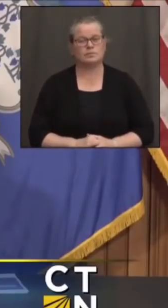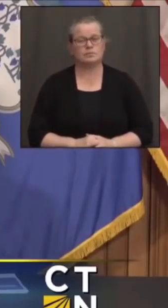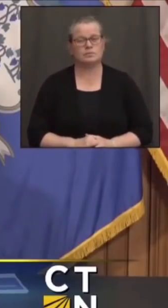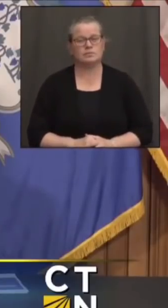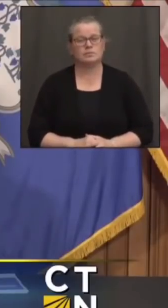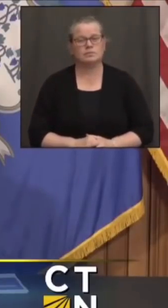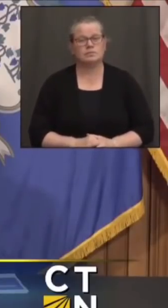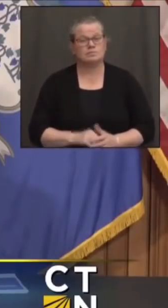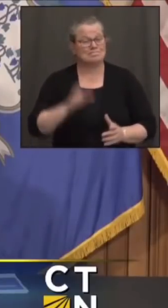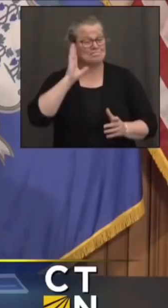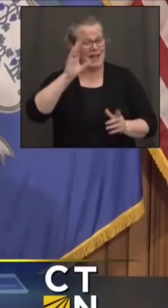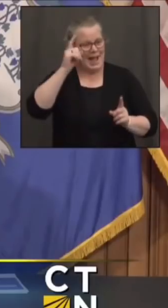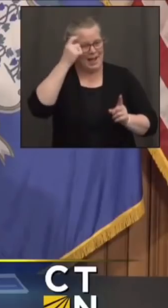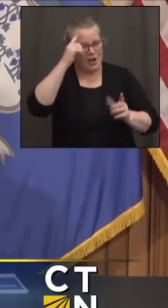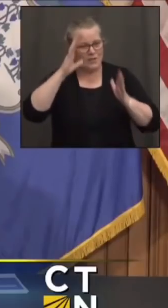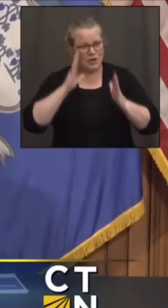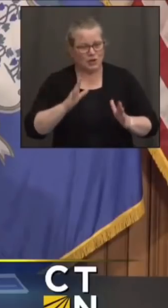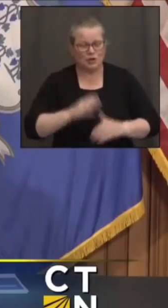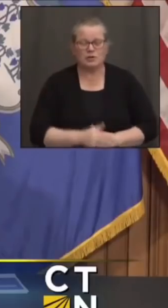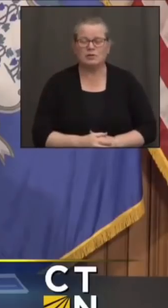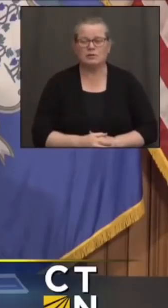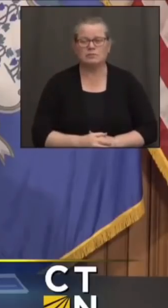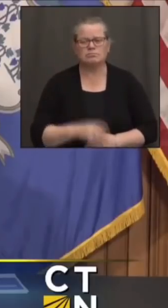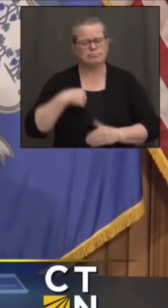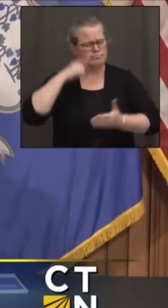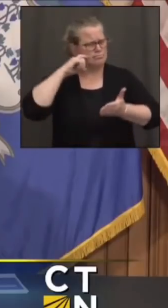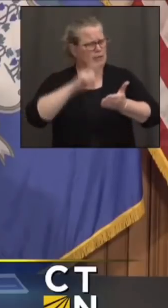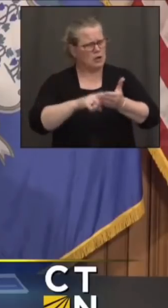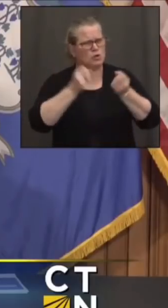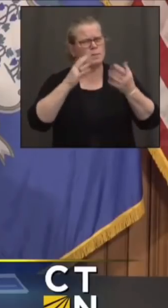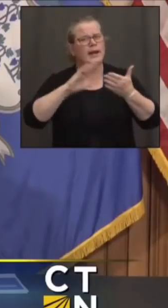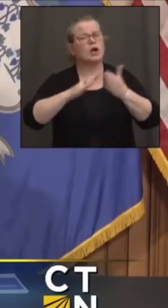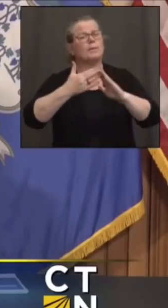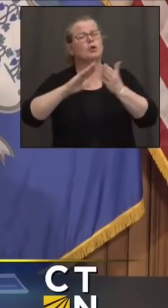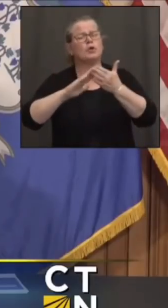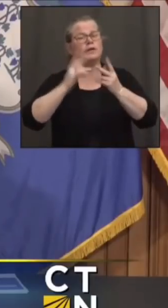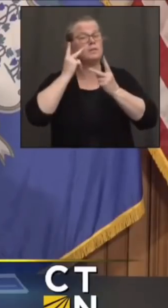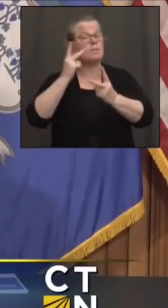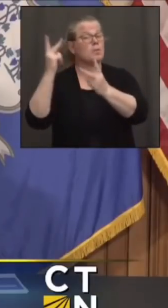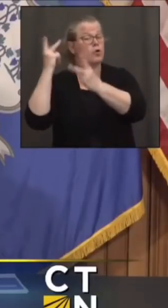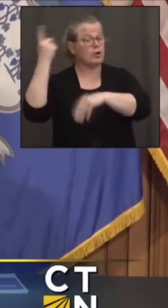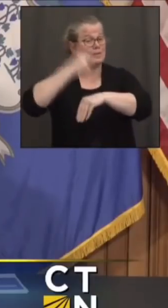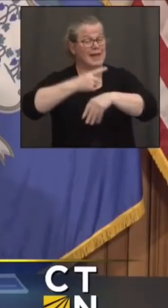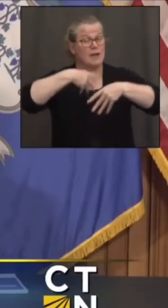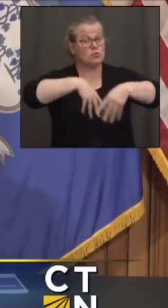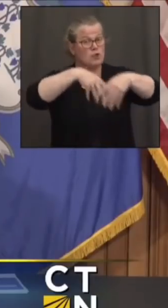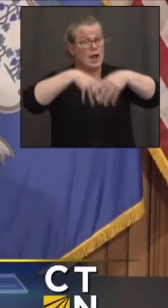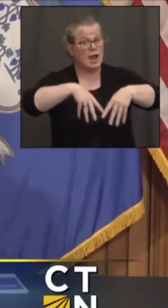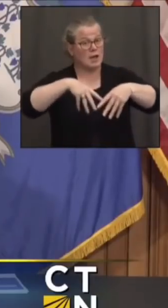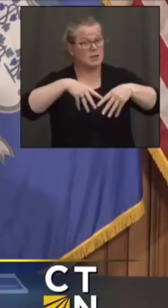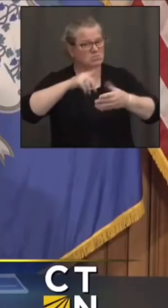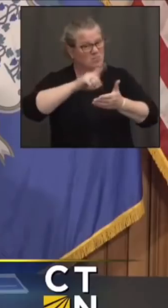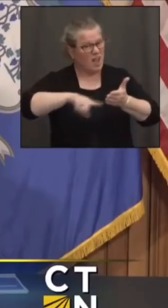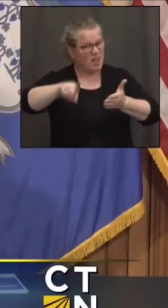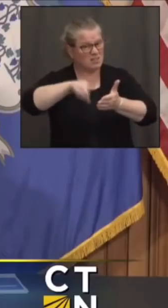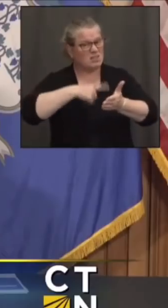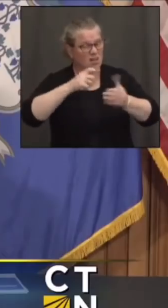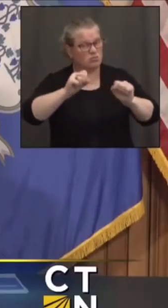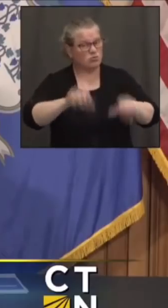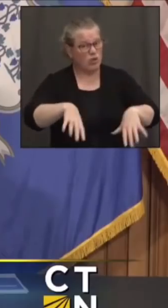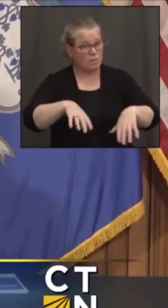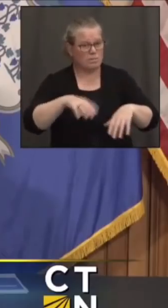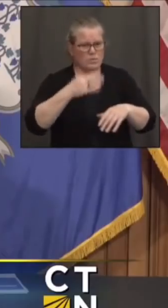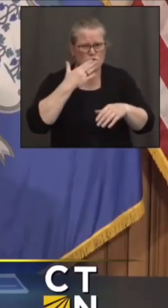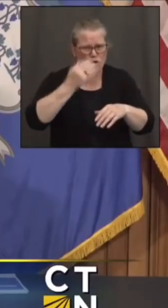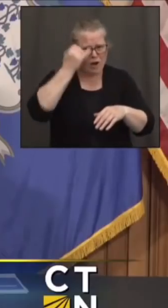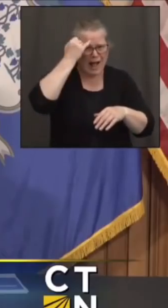Hi, Governor. I saw that a lot of communities are canceling or have canceled Memorial Day parades. Is that the right call at this point, given our positivity rate and